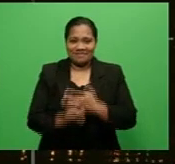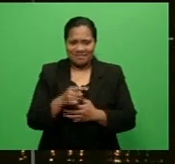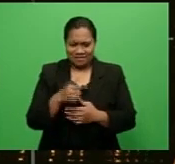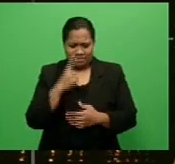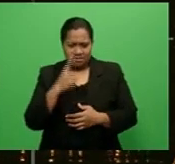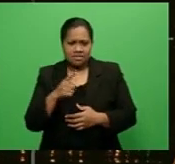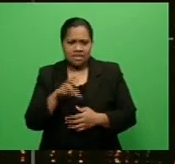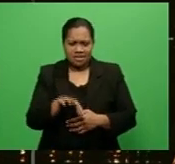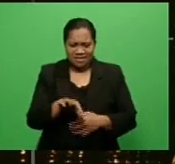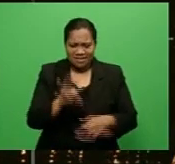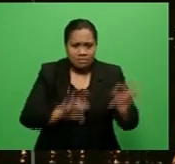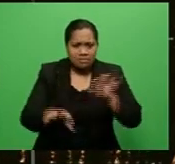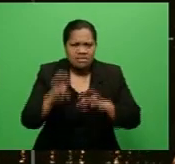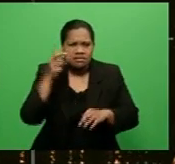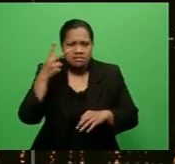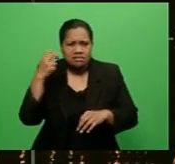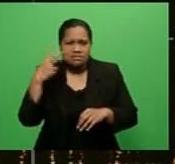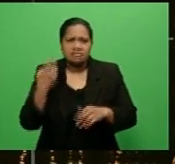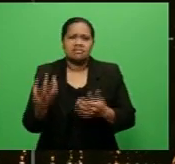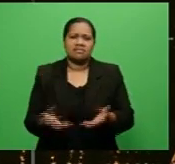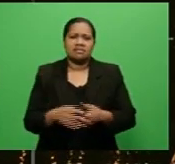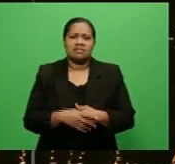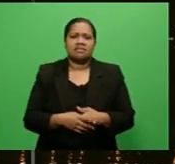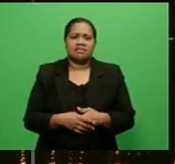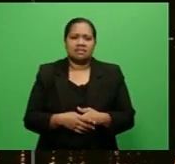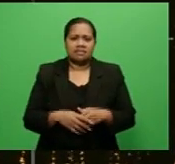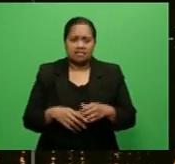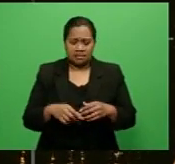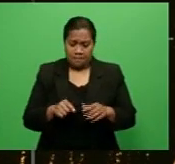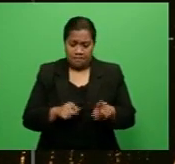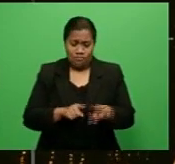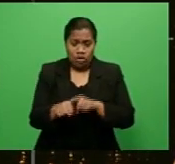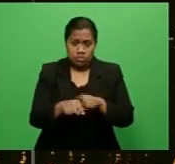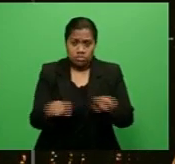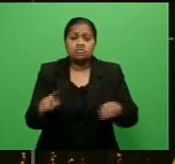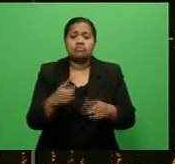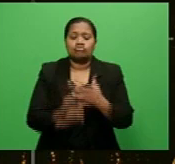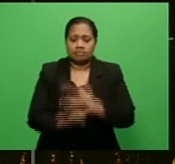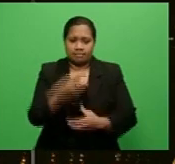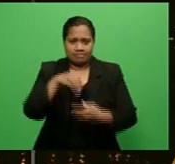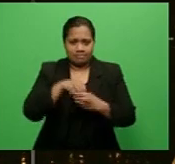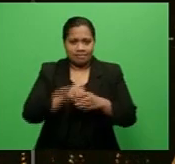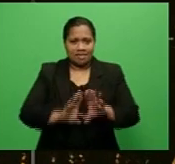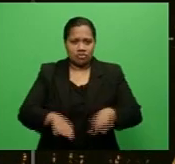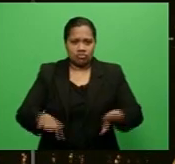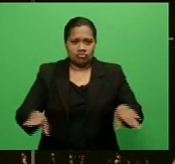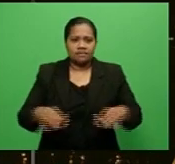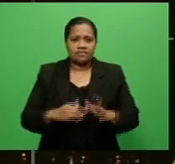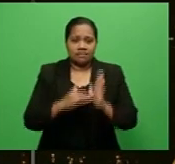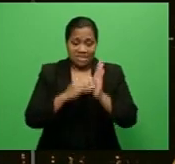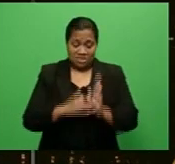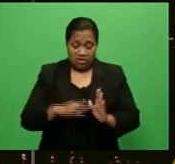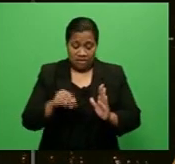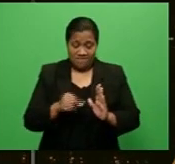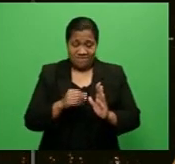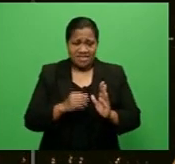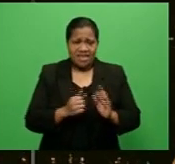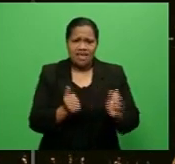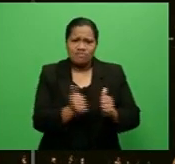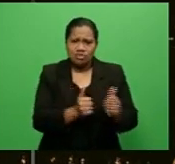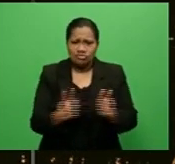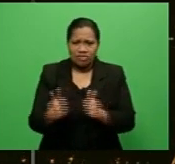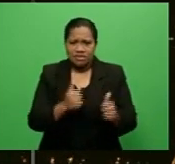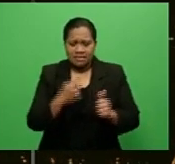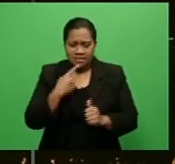and petty crime in the Central Business District mostly involves children. Chair of Special Administrators Ezekiel Tikunduandua